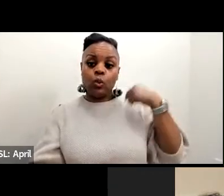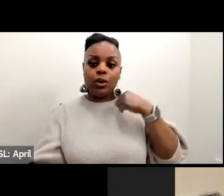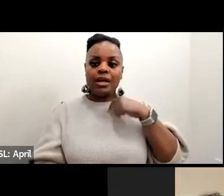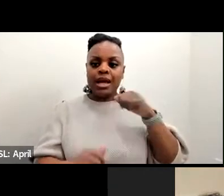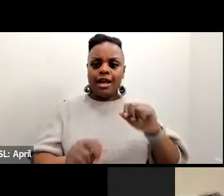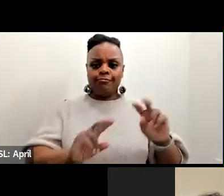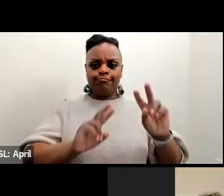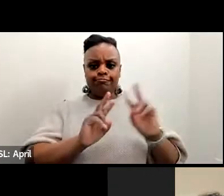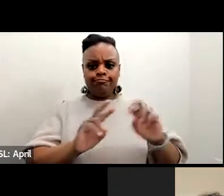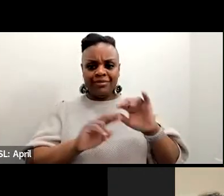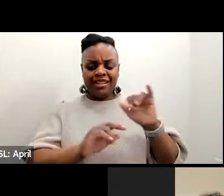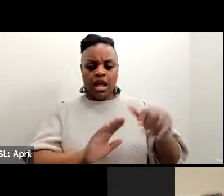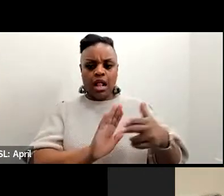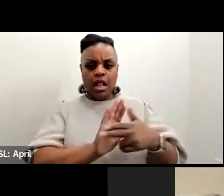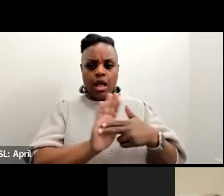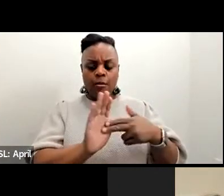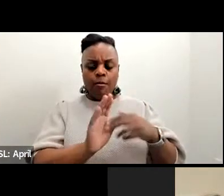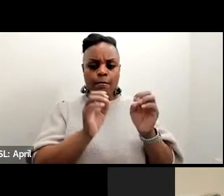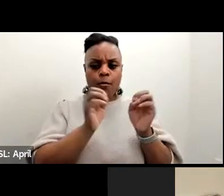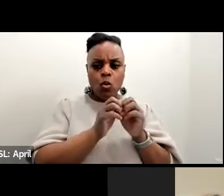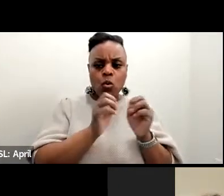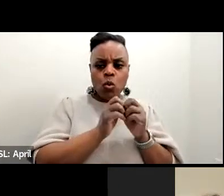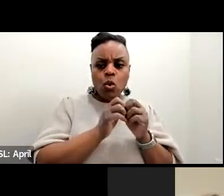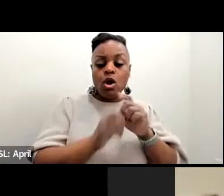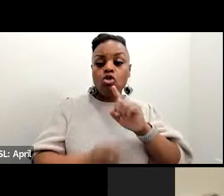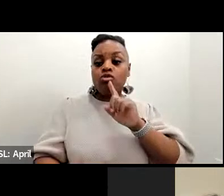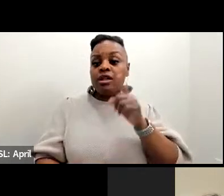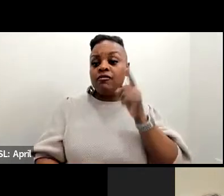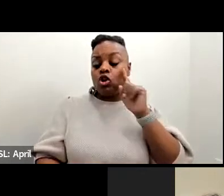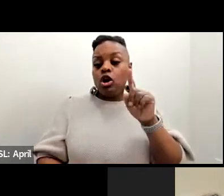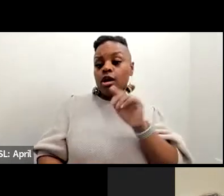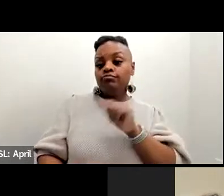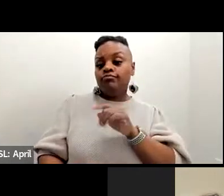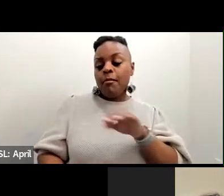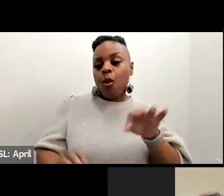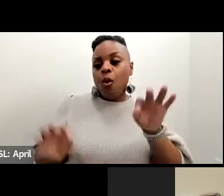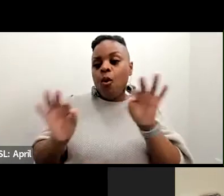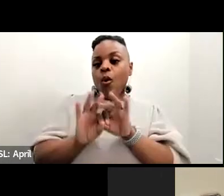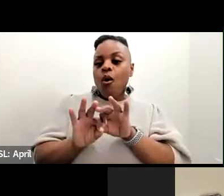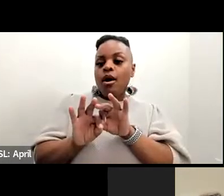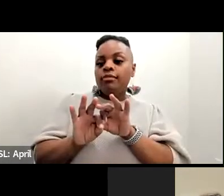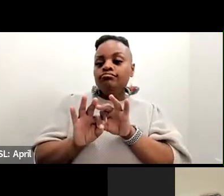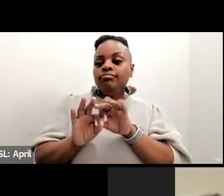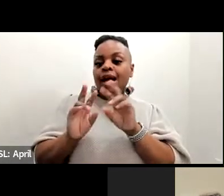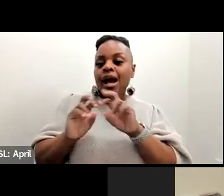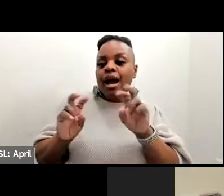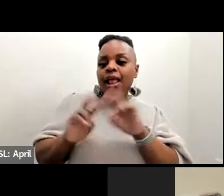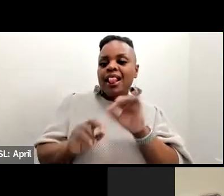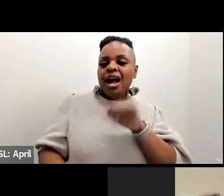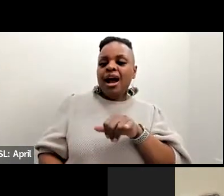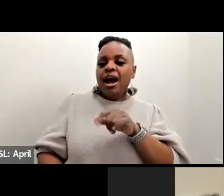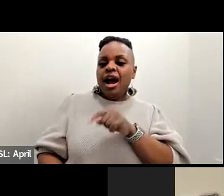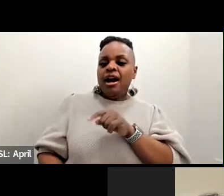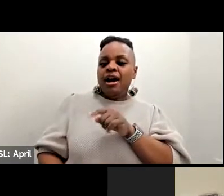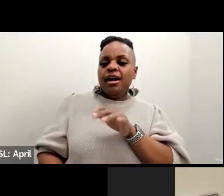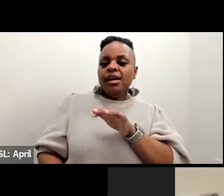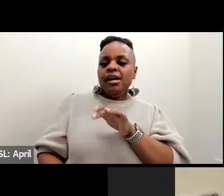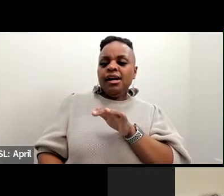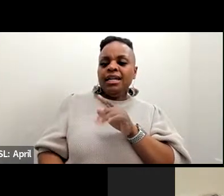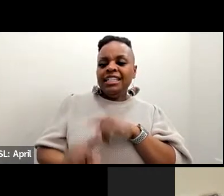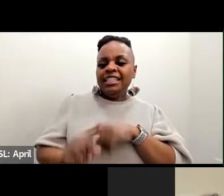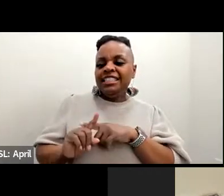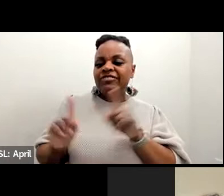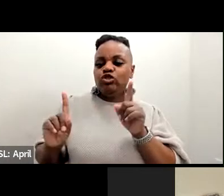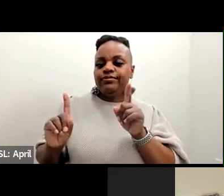the umbrella of the most problematic, violent groups that have risen out